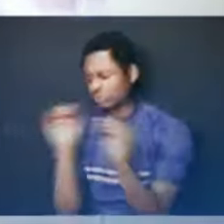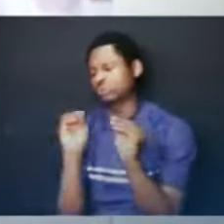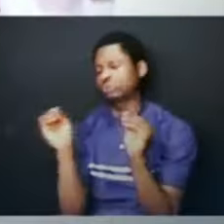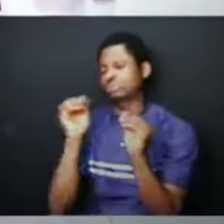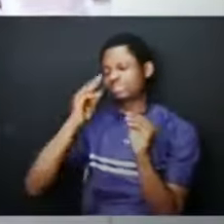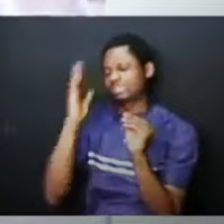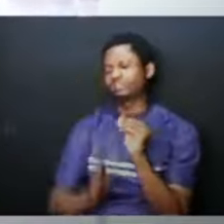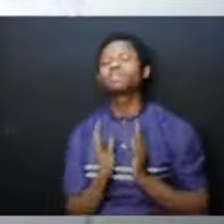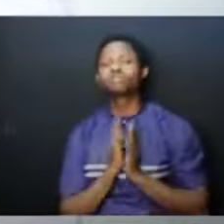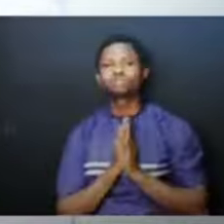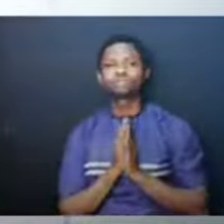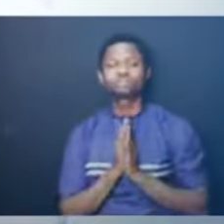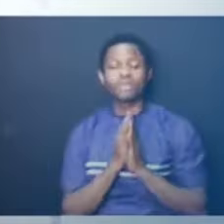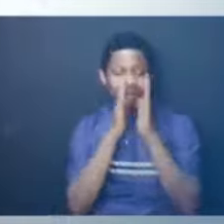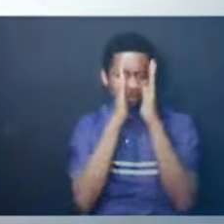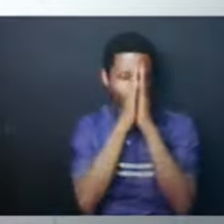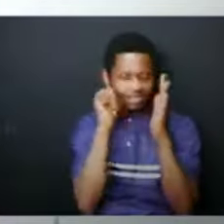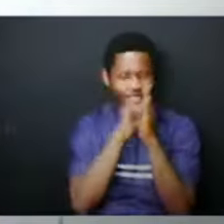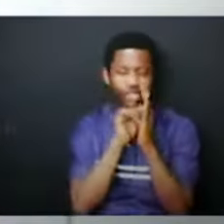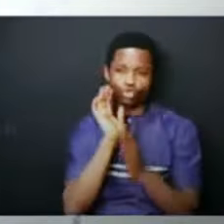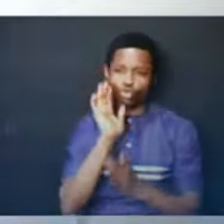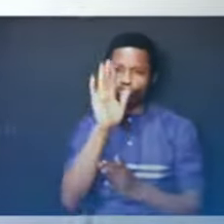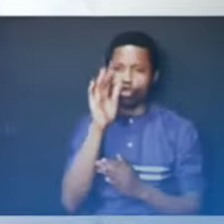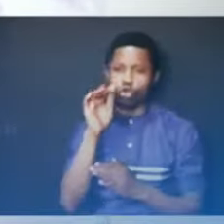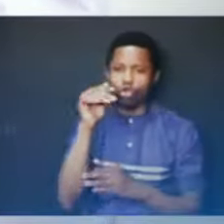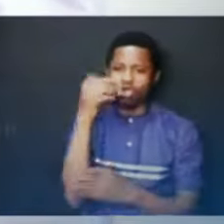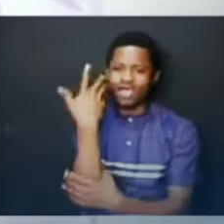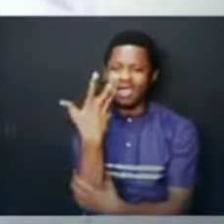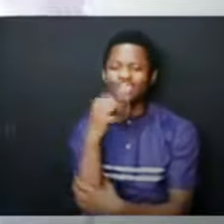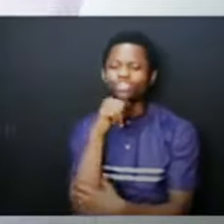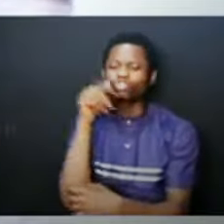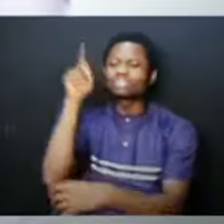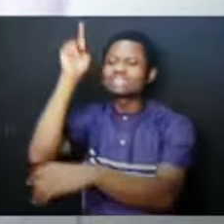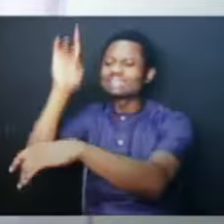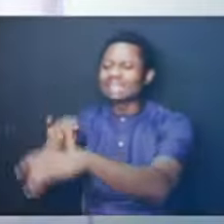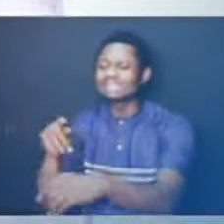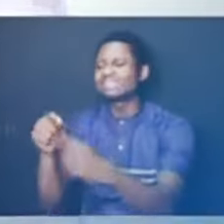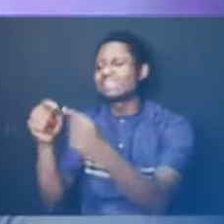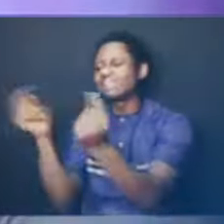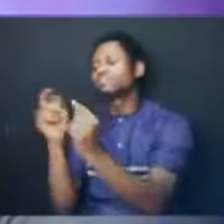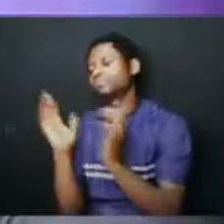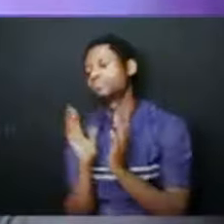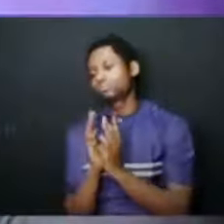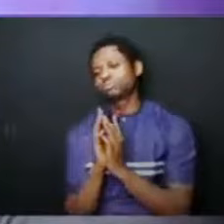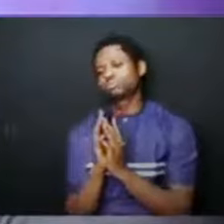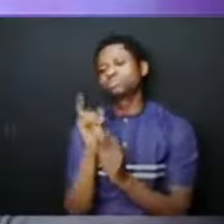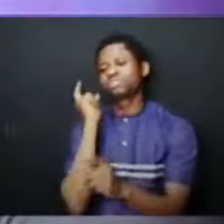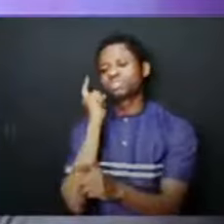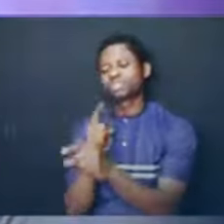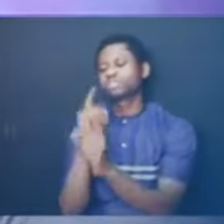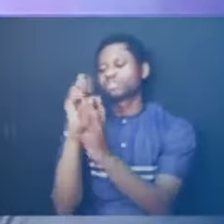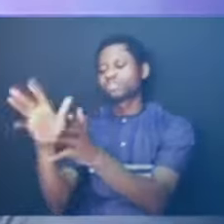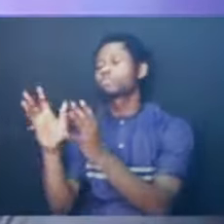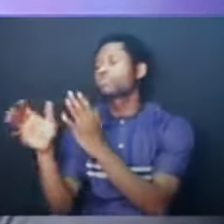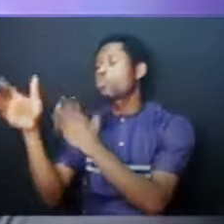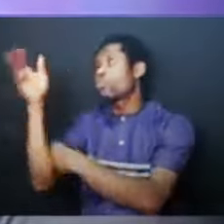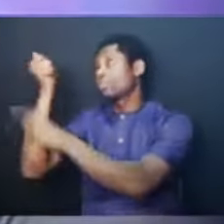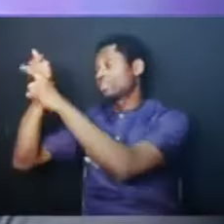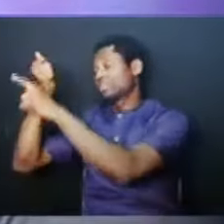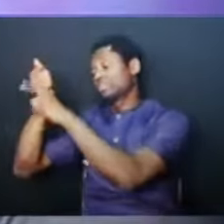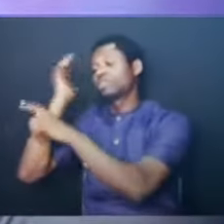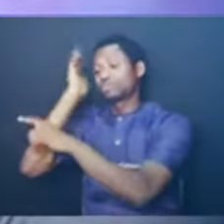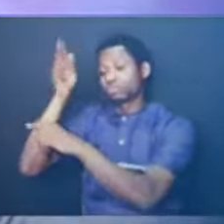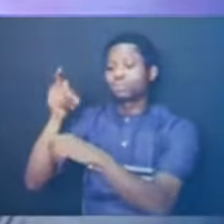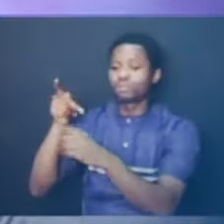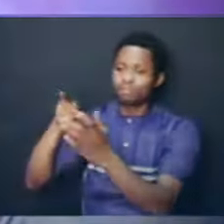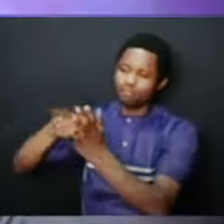you. I pray that your hand will not touch your enemy. God will avenge. And he